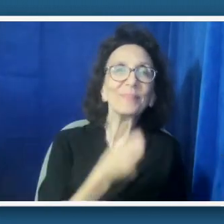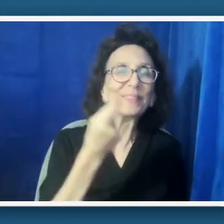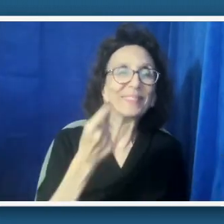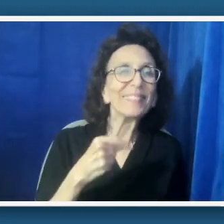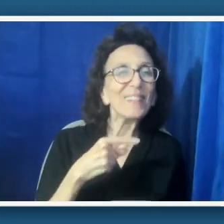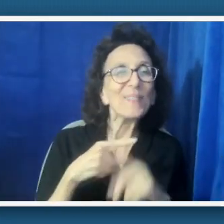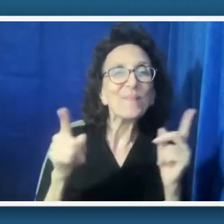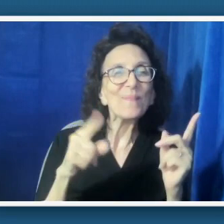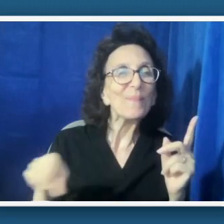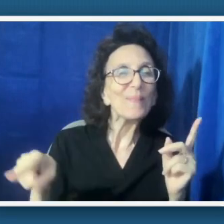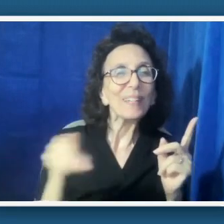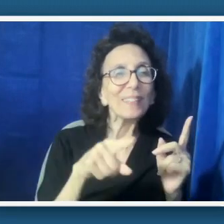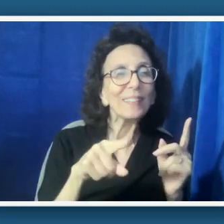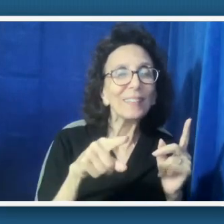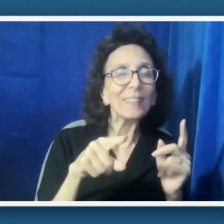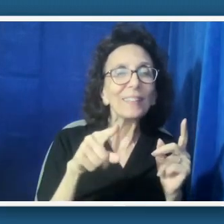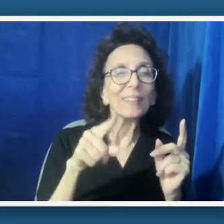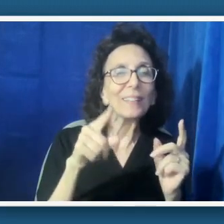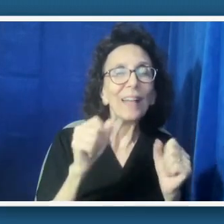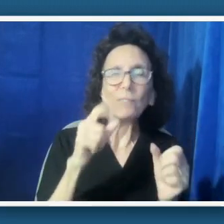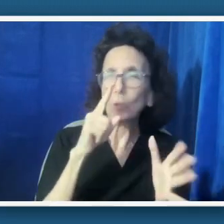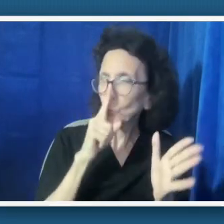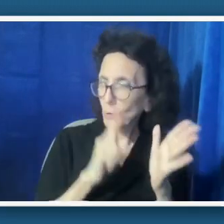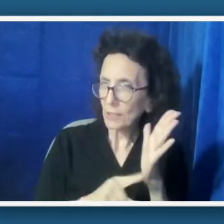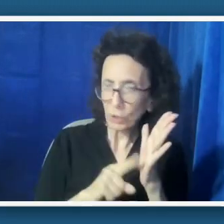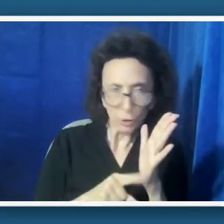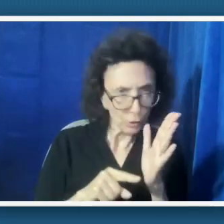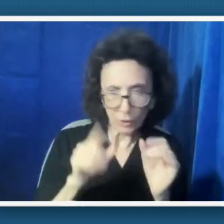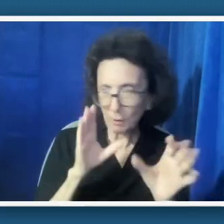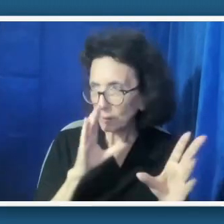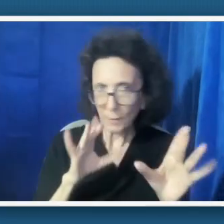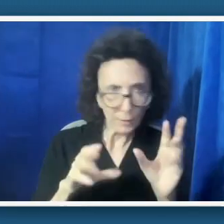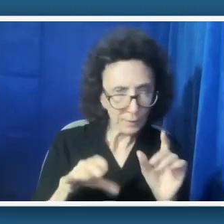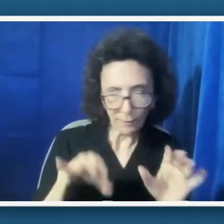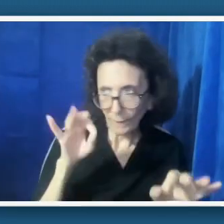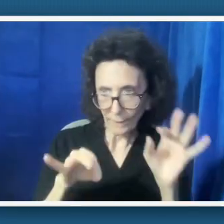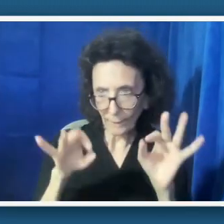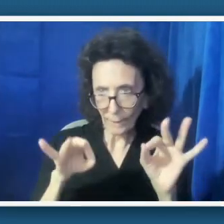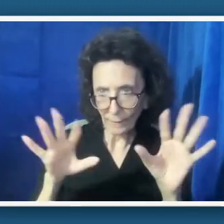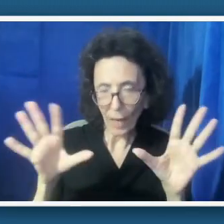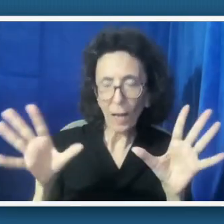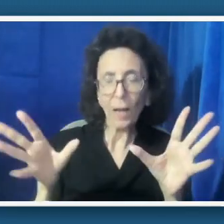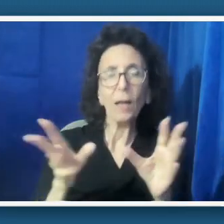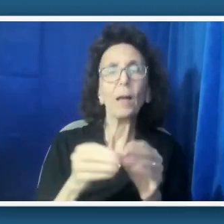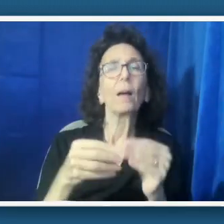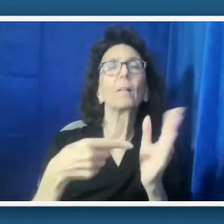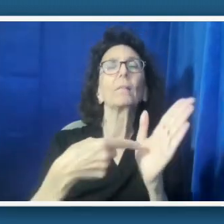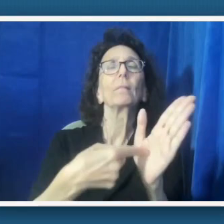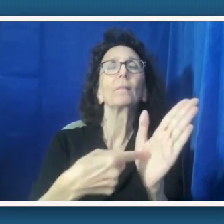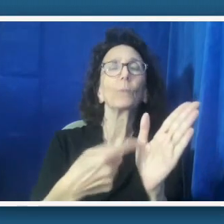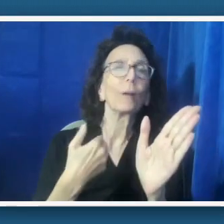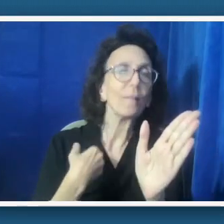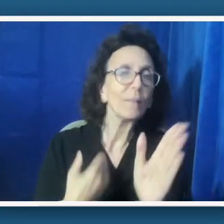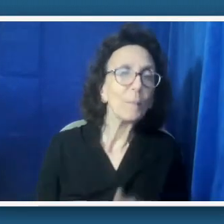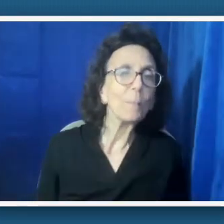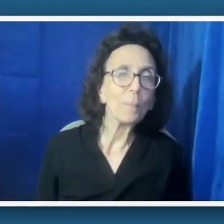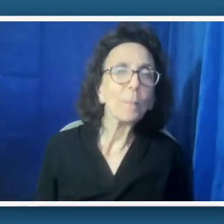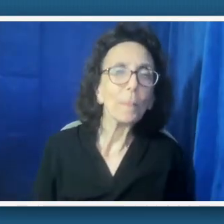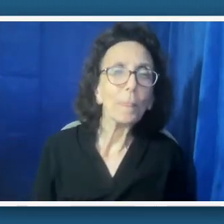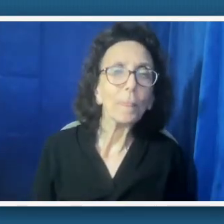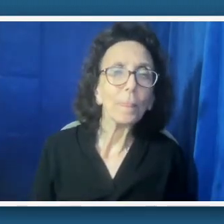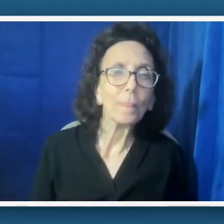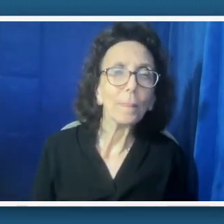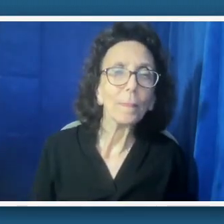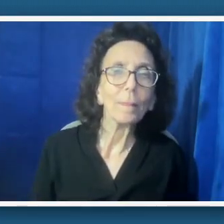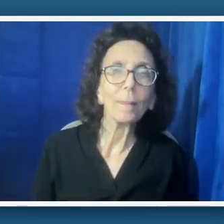to really do a little bit of research and kind of pull things in from different sources to get a clear picture. Right. I think we got